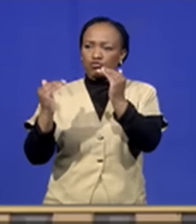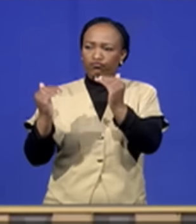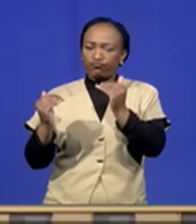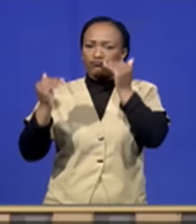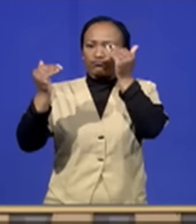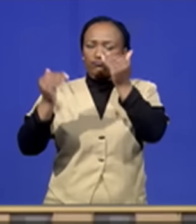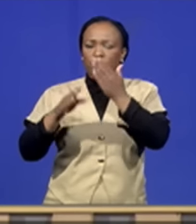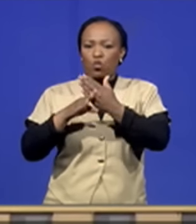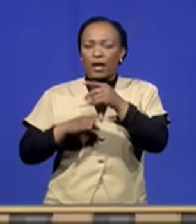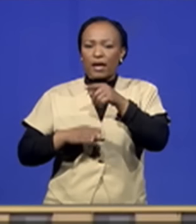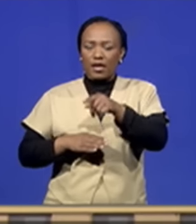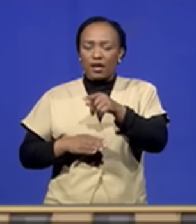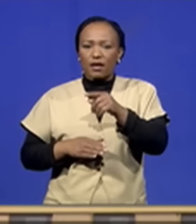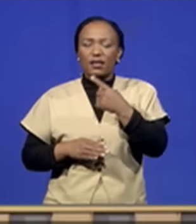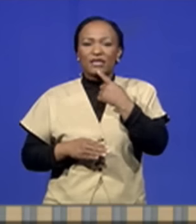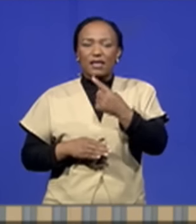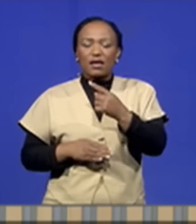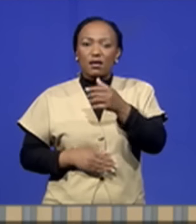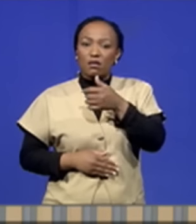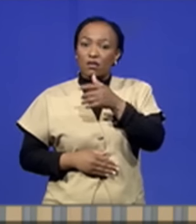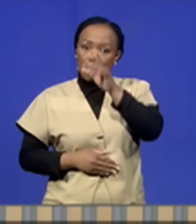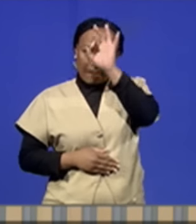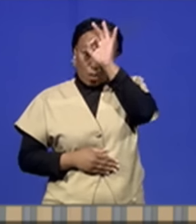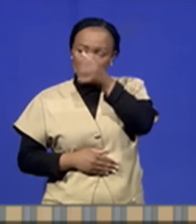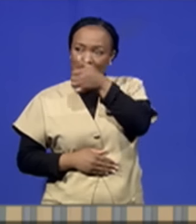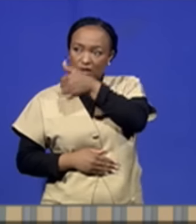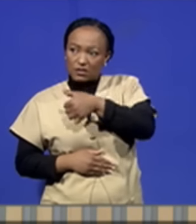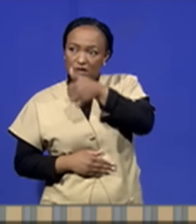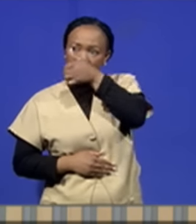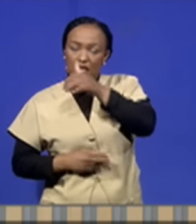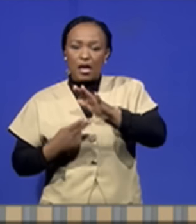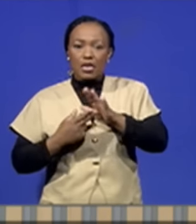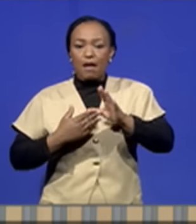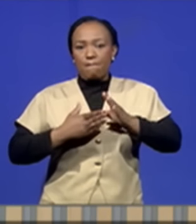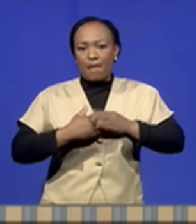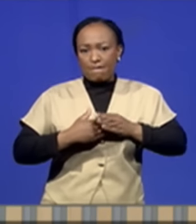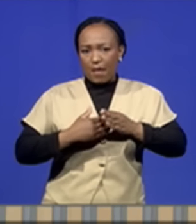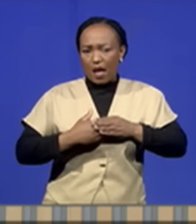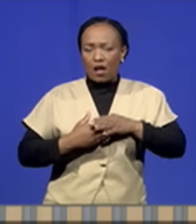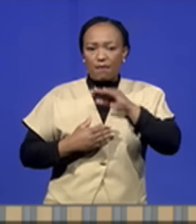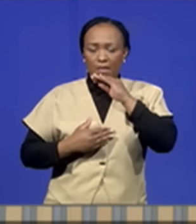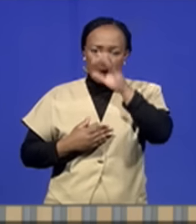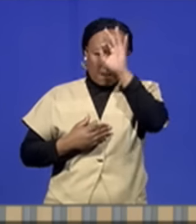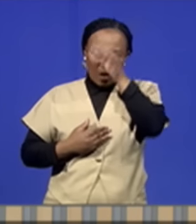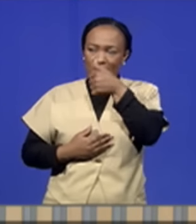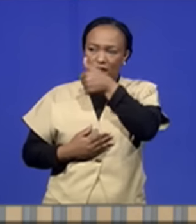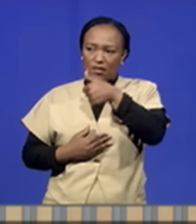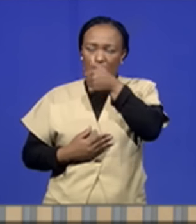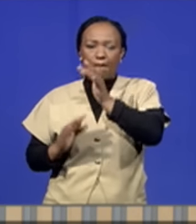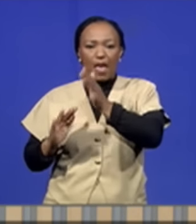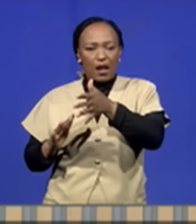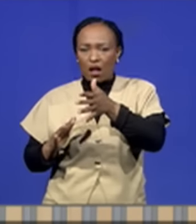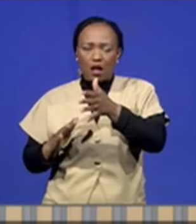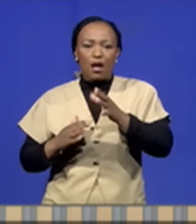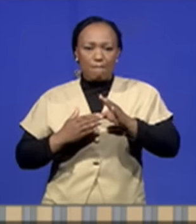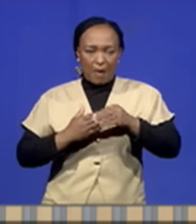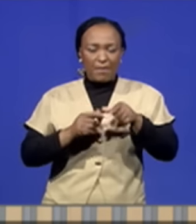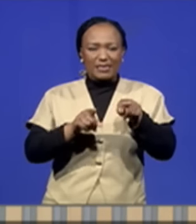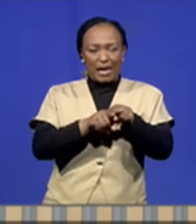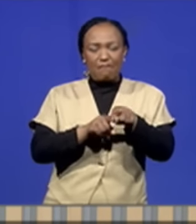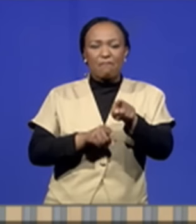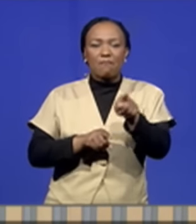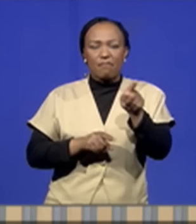It says commanders and members. So it's not limited to commanders. It says commanders and members. And if